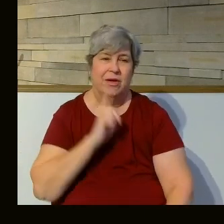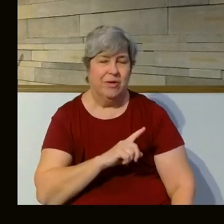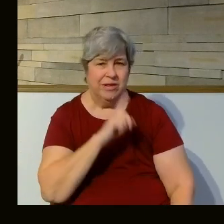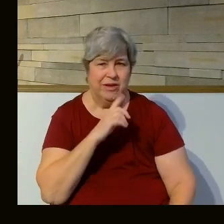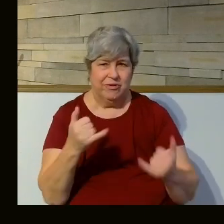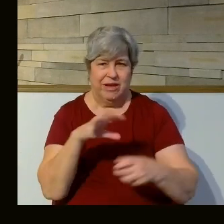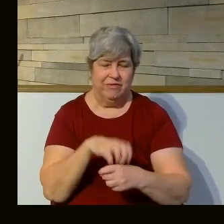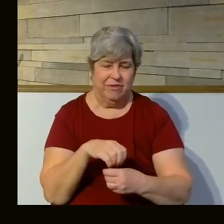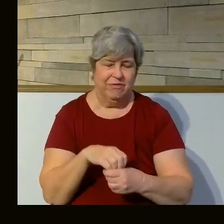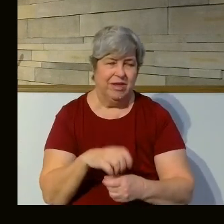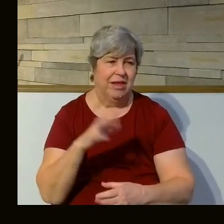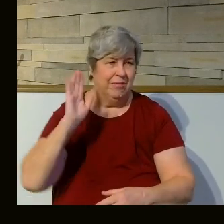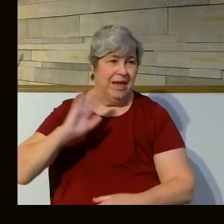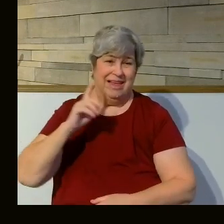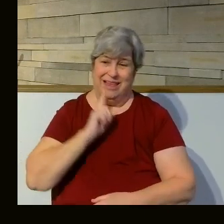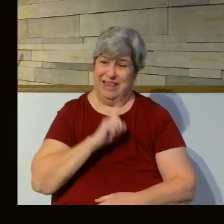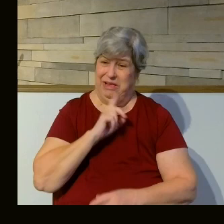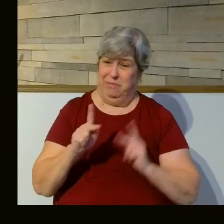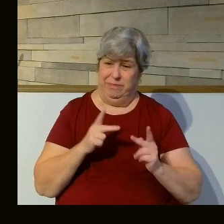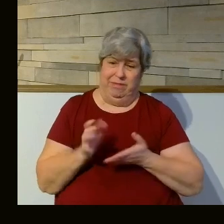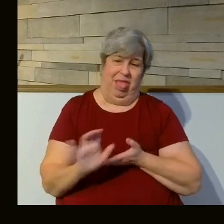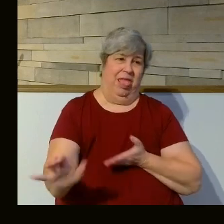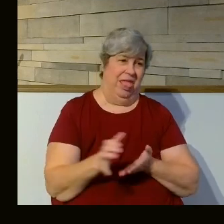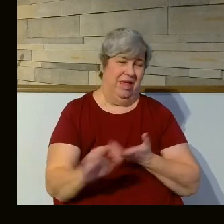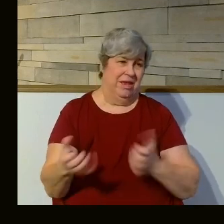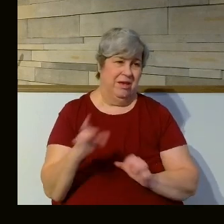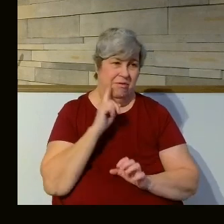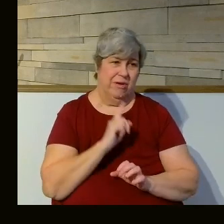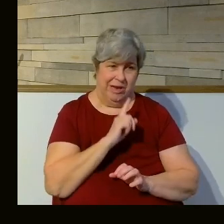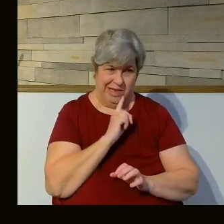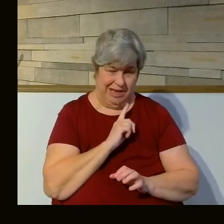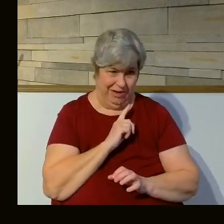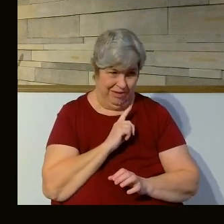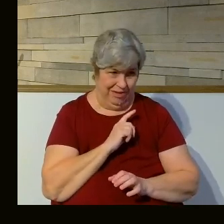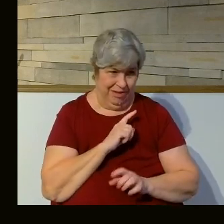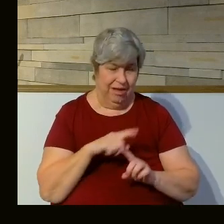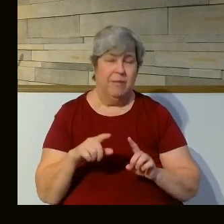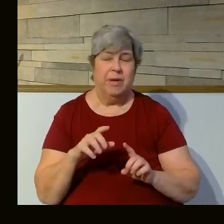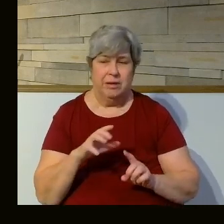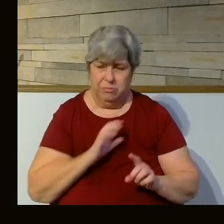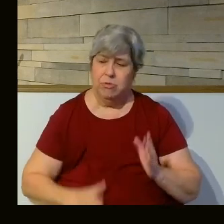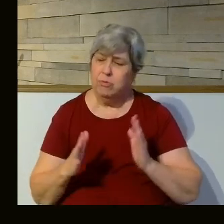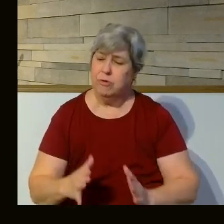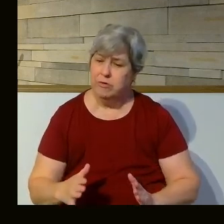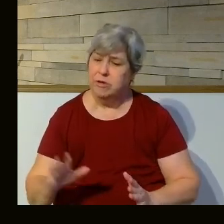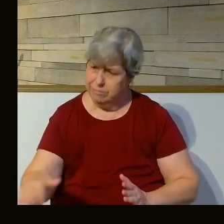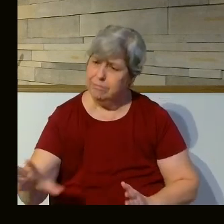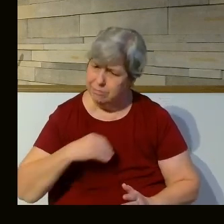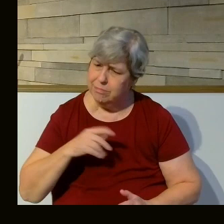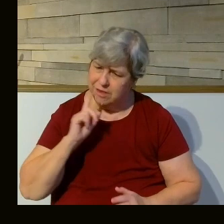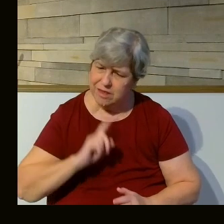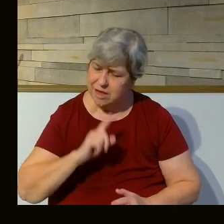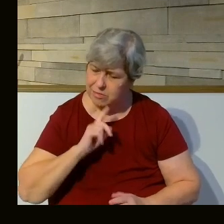place. In the ancient world, singleness was rejected. For early Christians, they found a place, singles found a place where they were